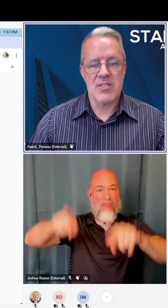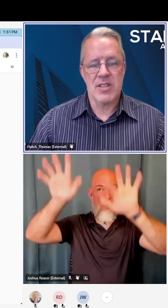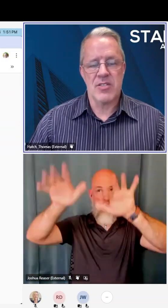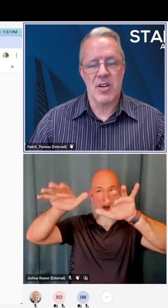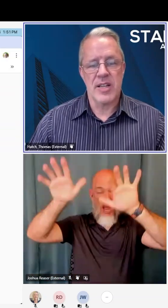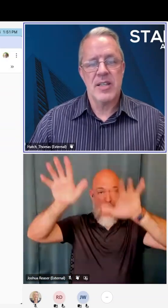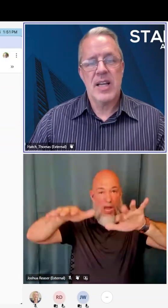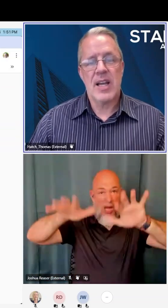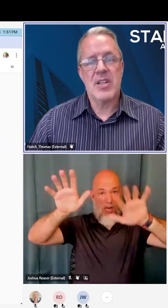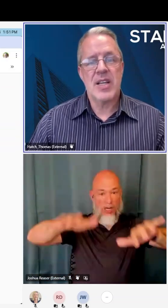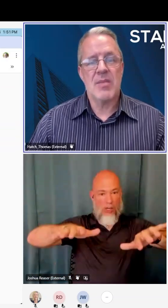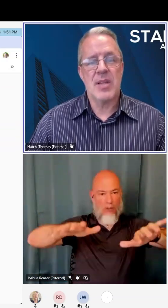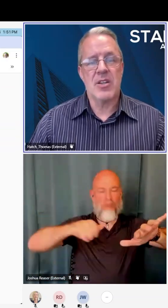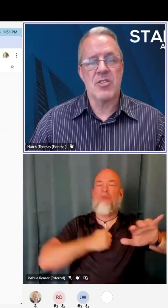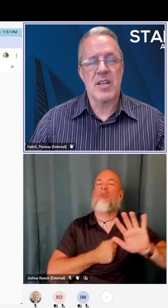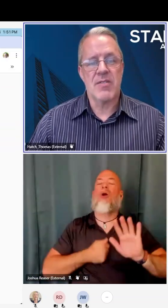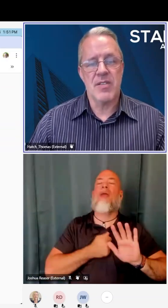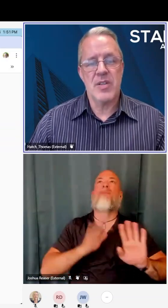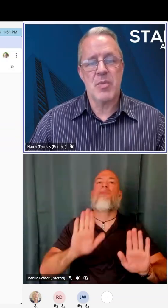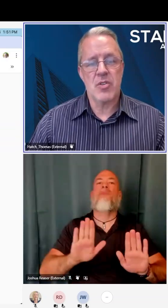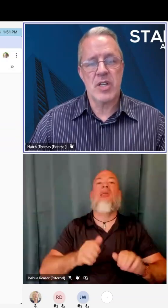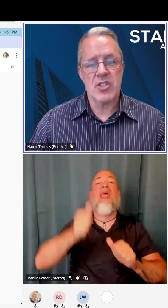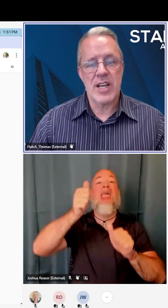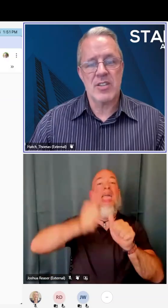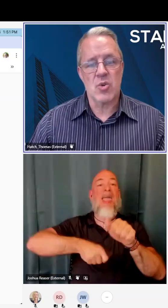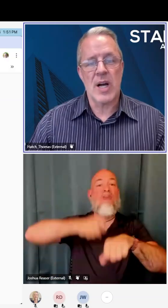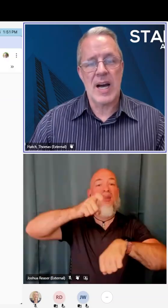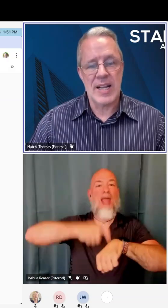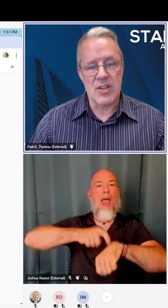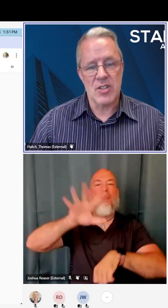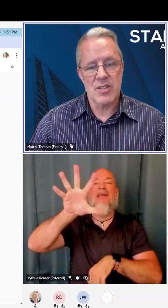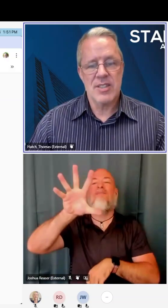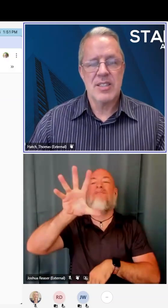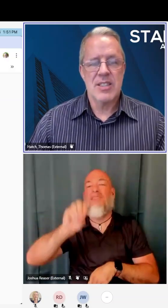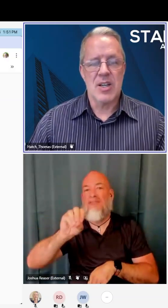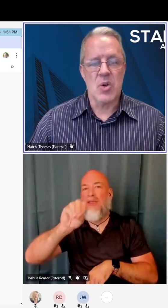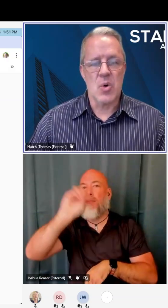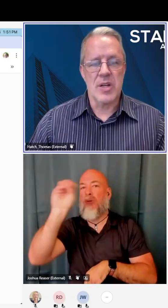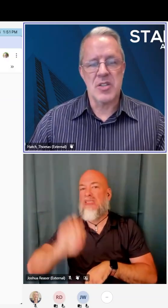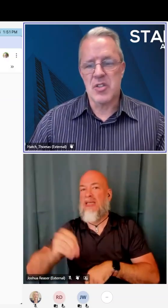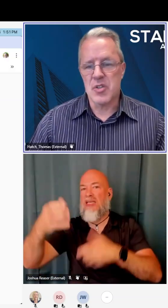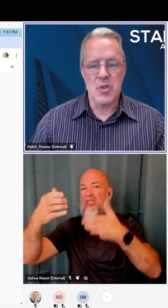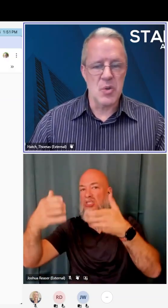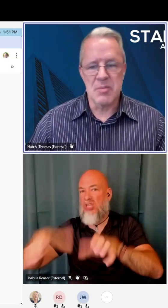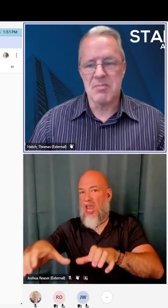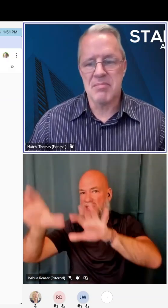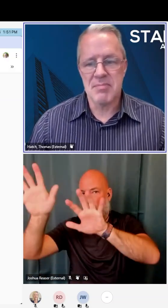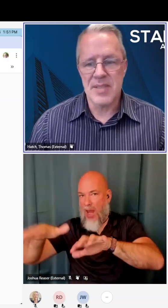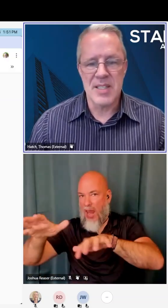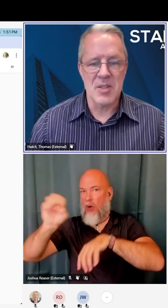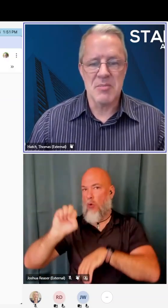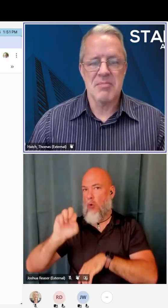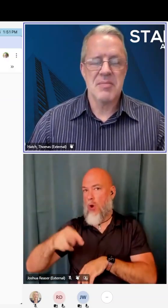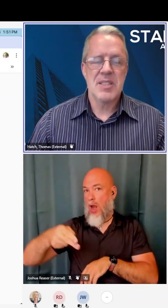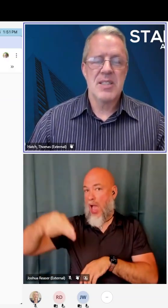or every time that there's a 50% chance or higher, according to,